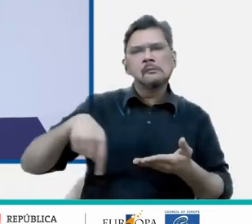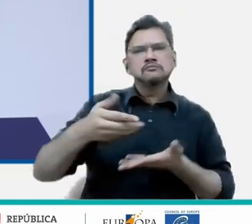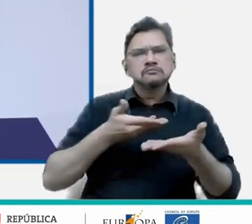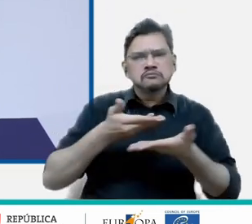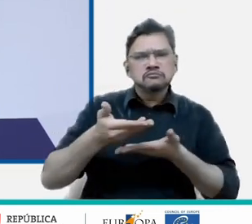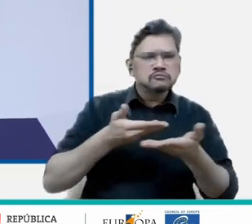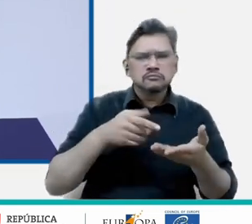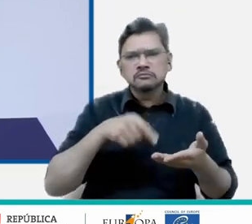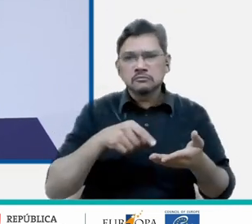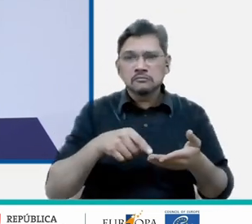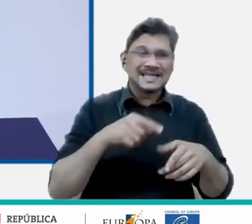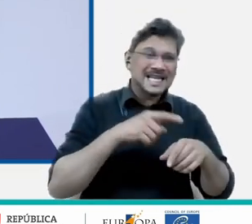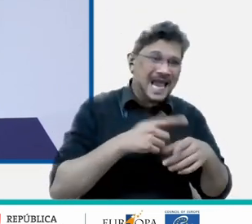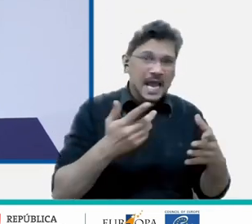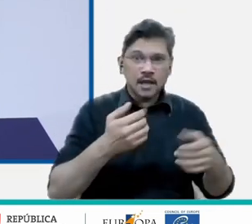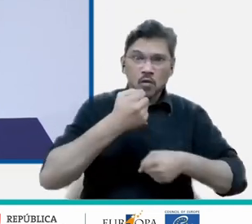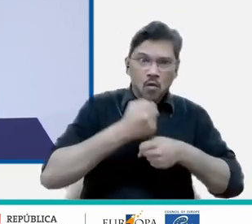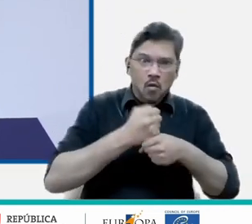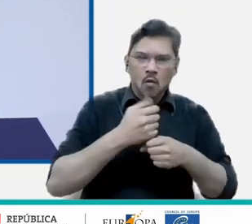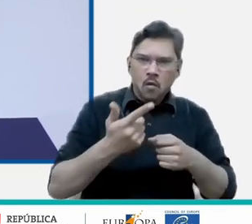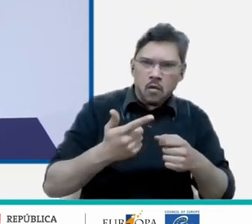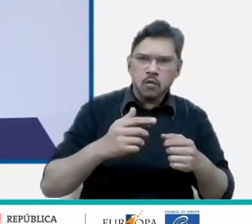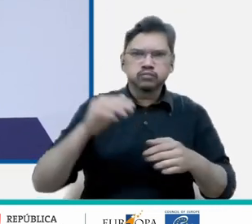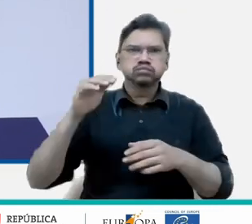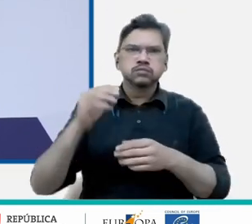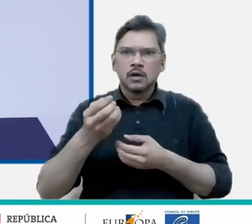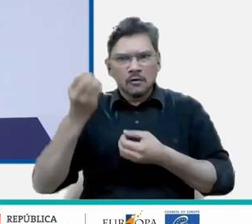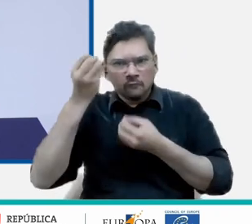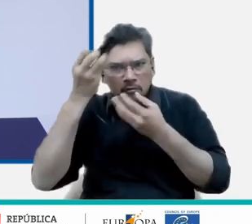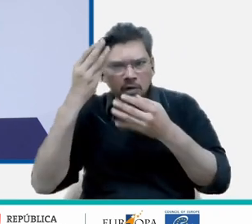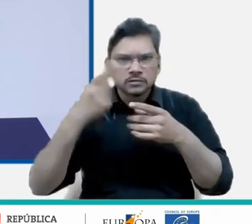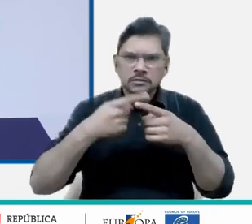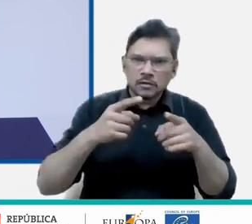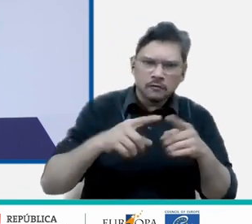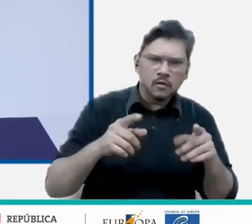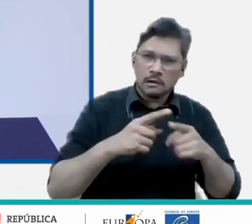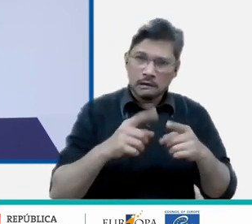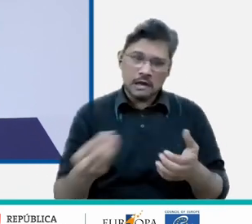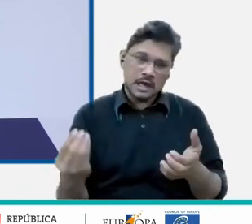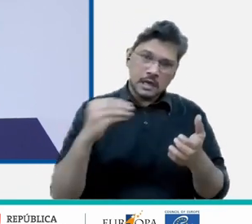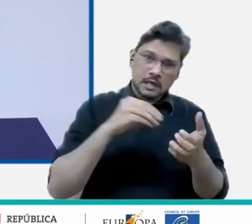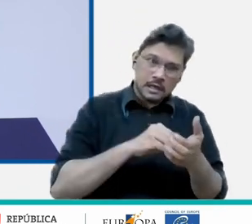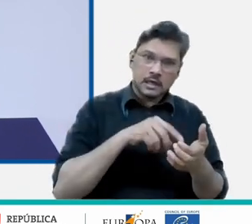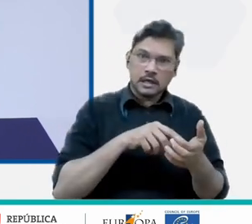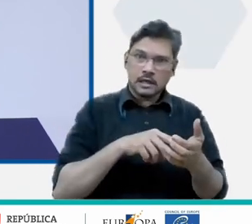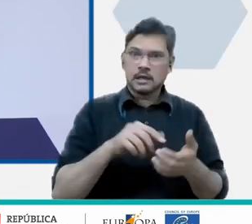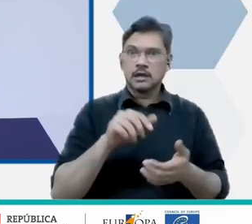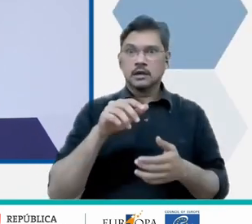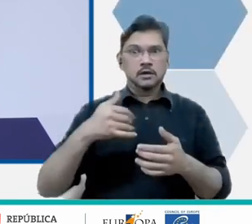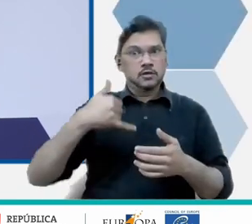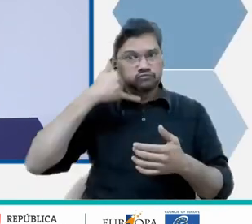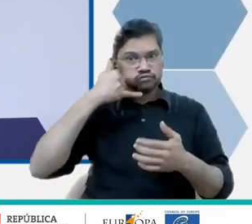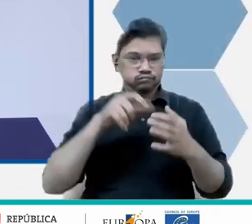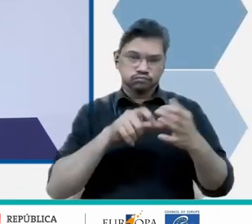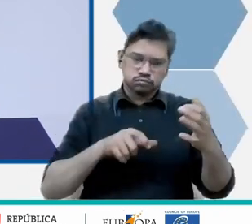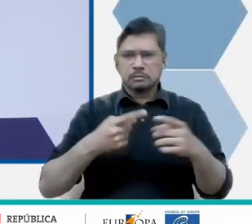their digital on mobile devices, thus knowing the panorama of Matosinhos, and then be able